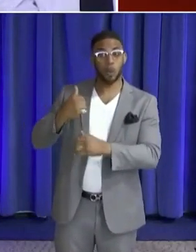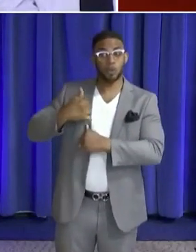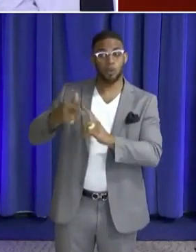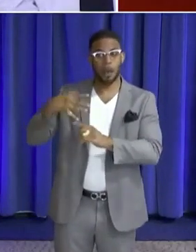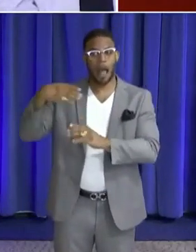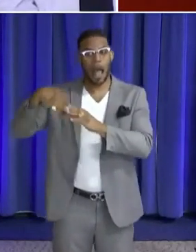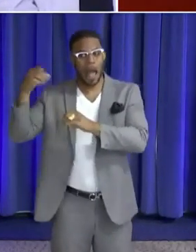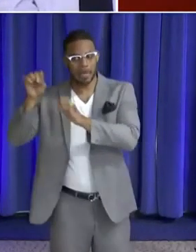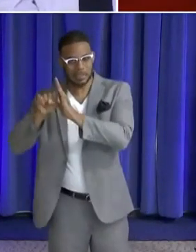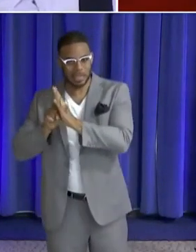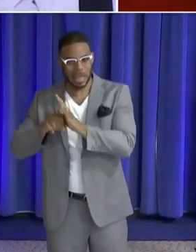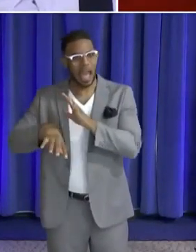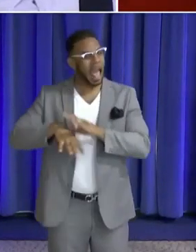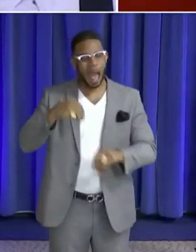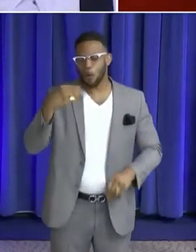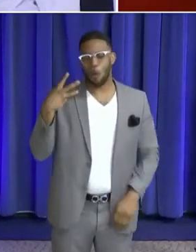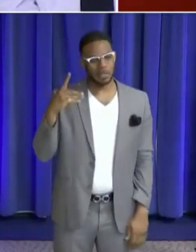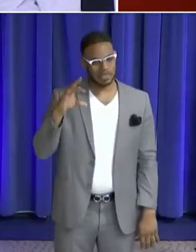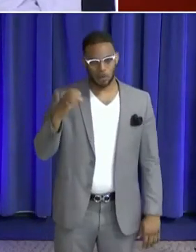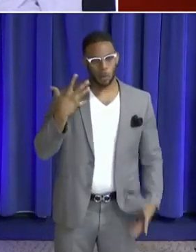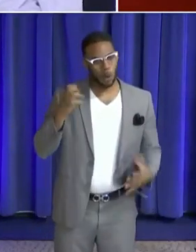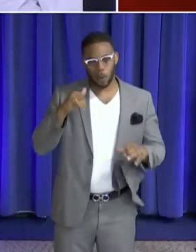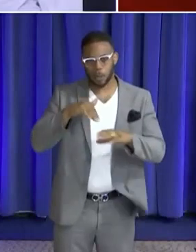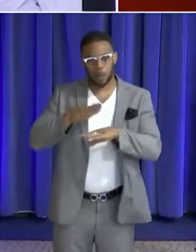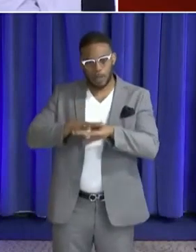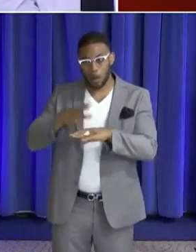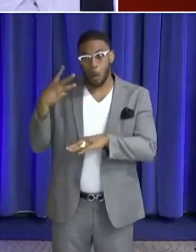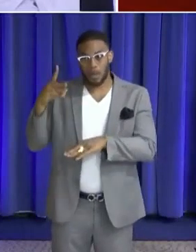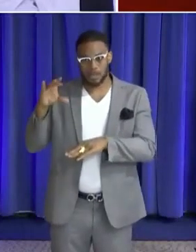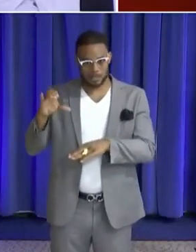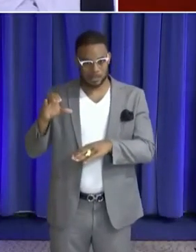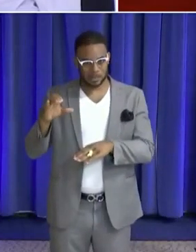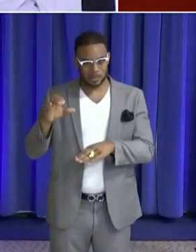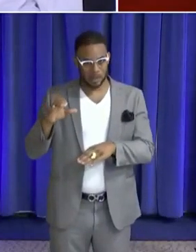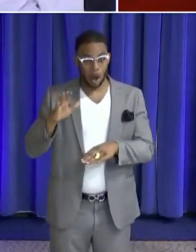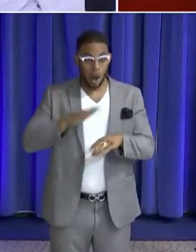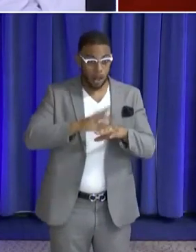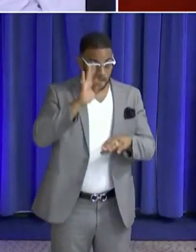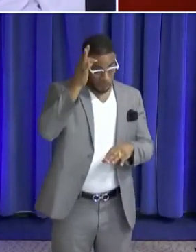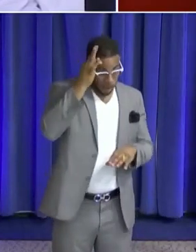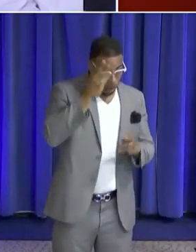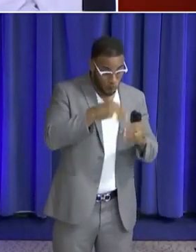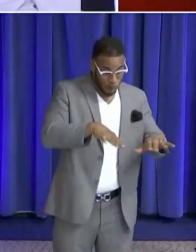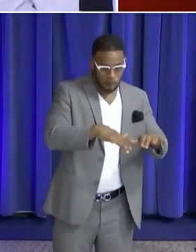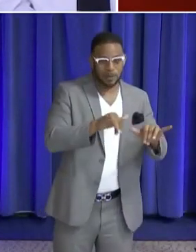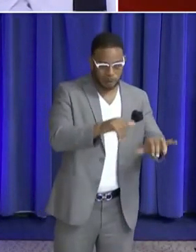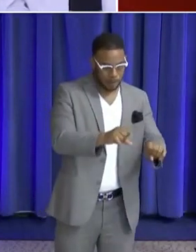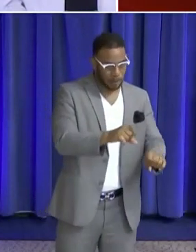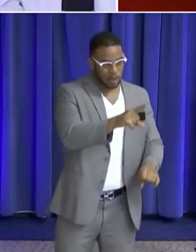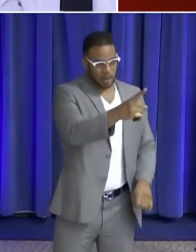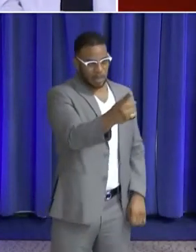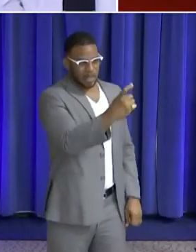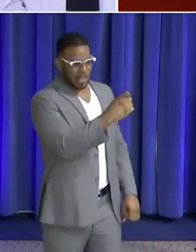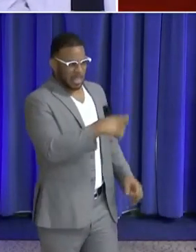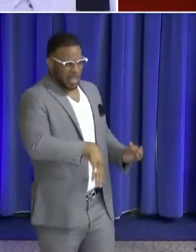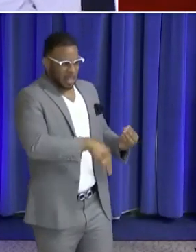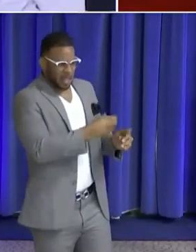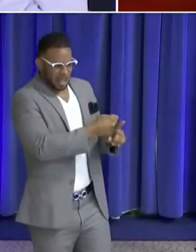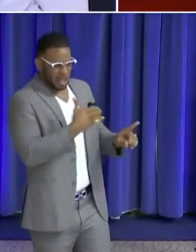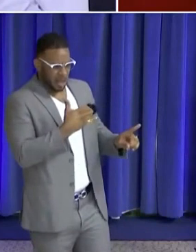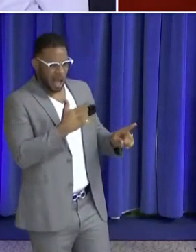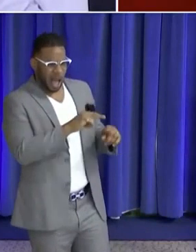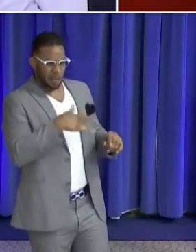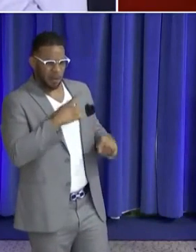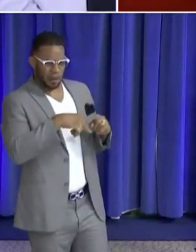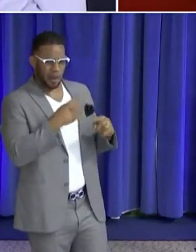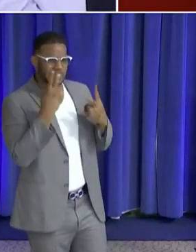state, out of Washington, D.C. Yes? Yes, just to follow up on that, the White House, can you comment a bit more on how you felt